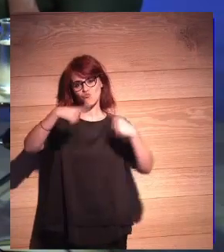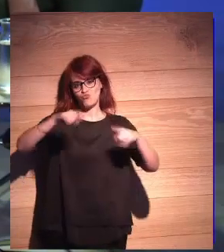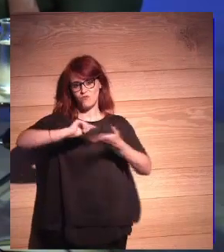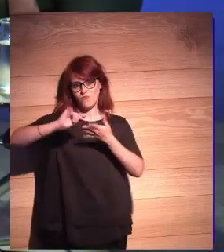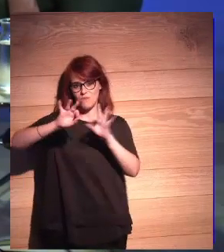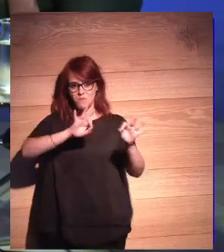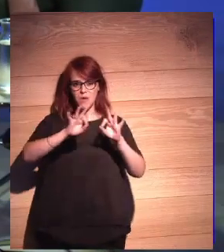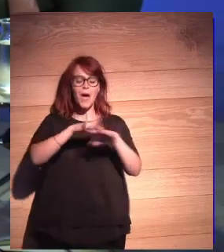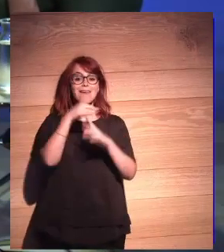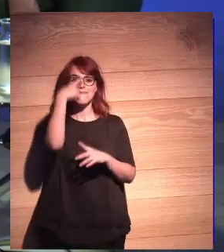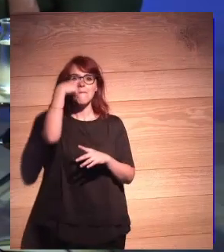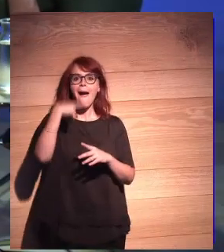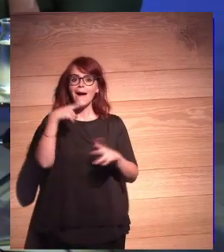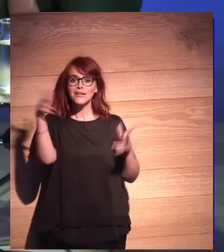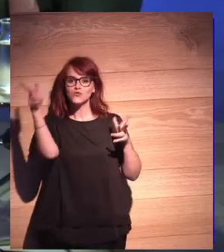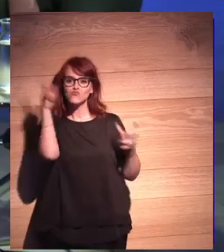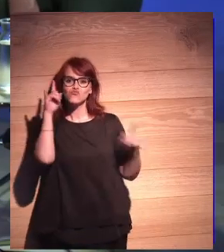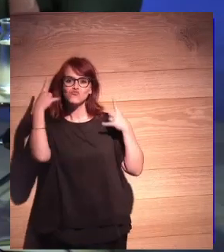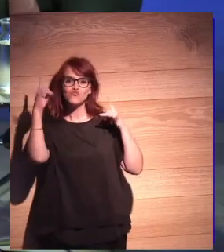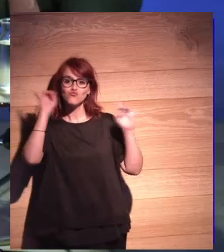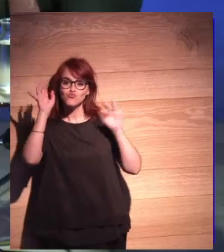He's a composer. He works with